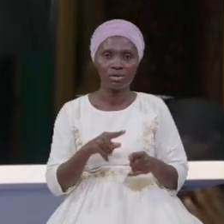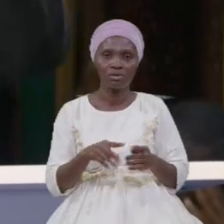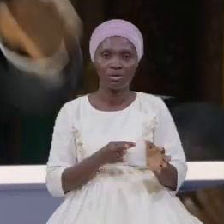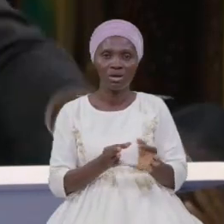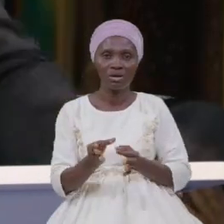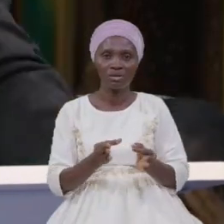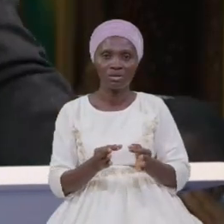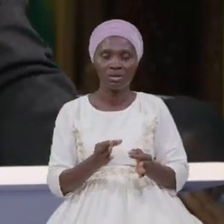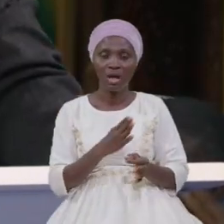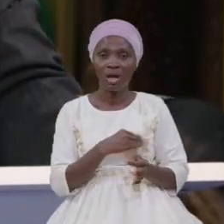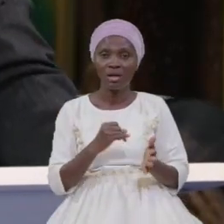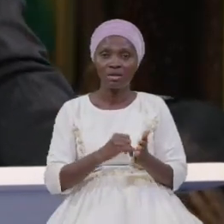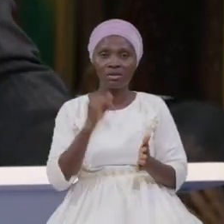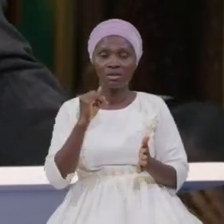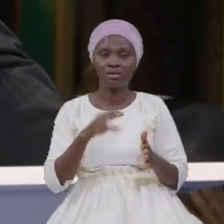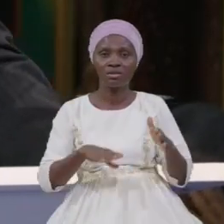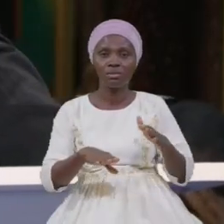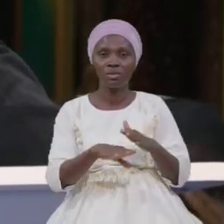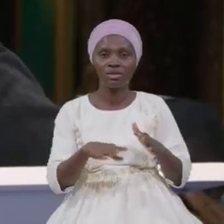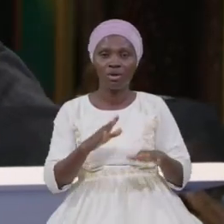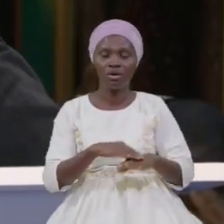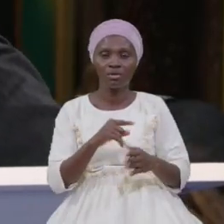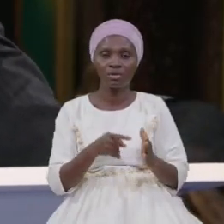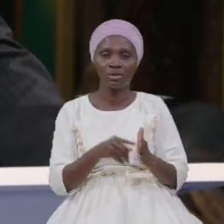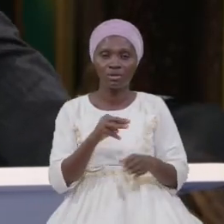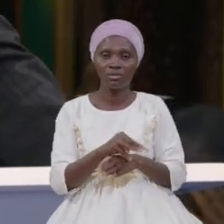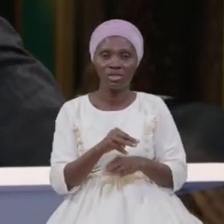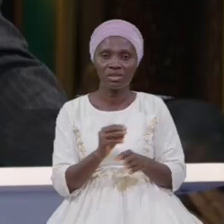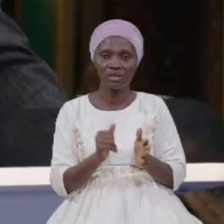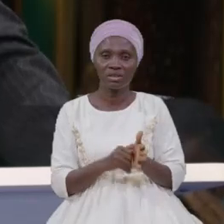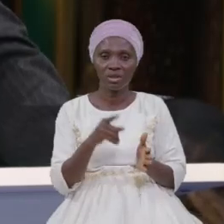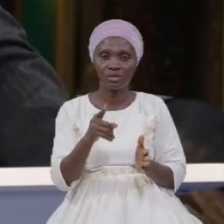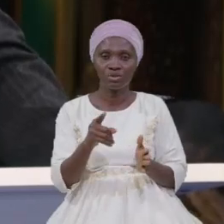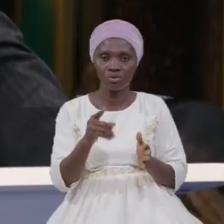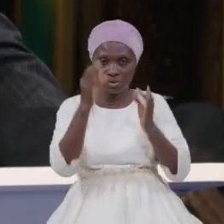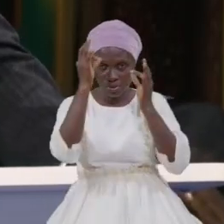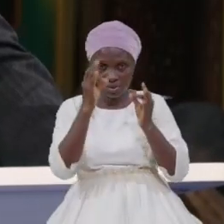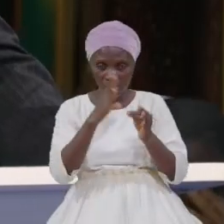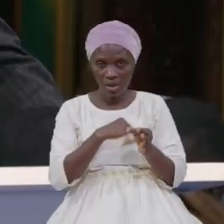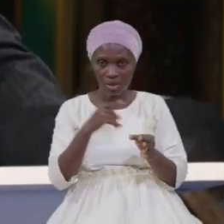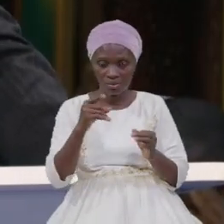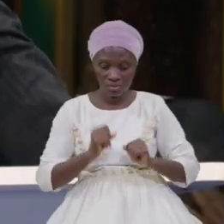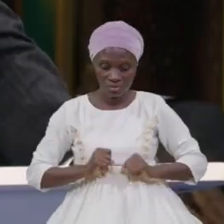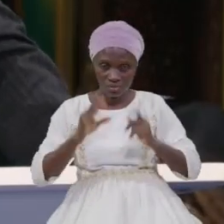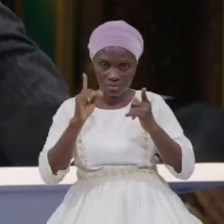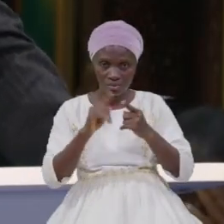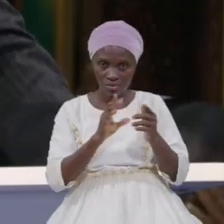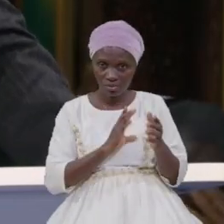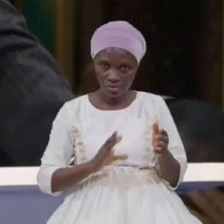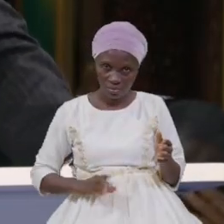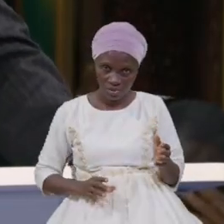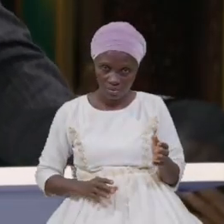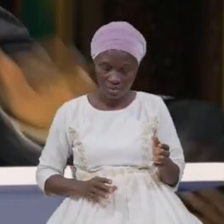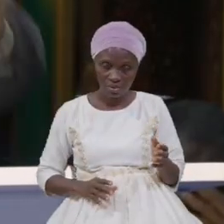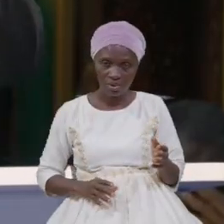took a decision tonight. Please make sure the counselors reach you. Don't be left out.